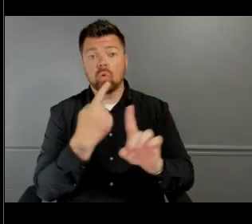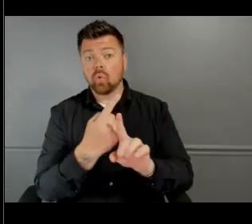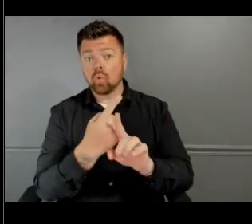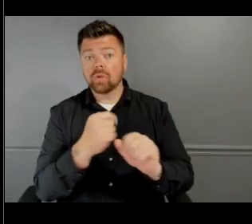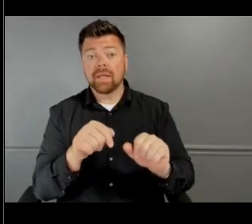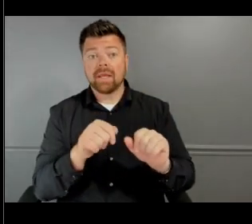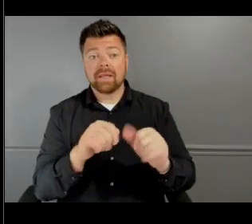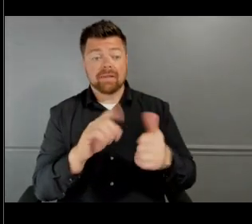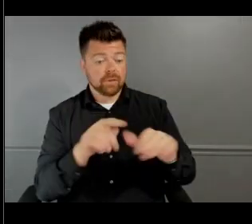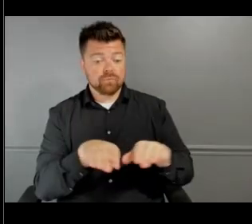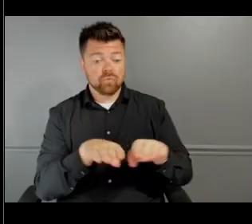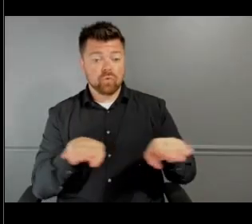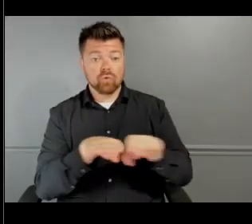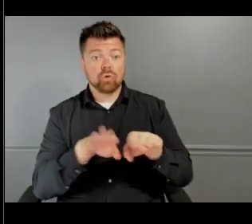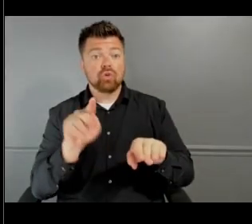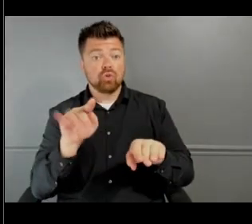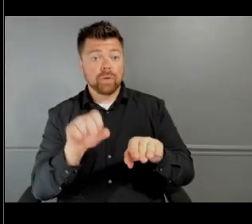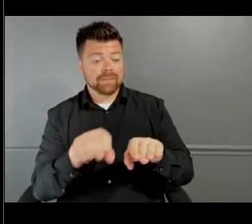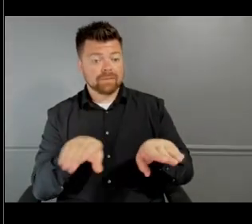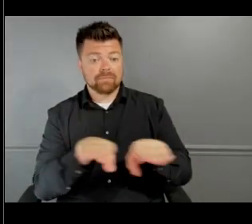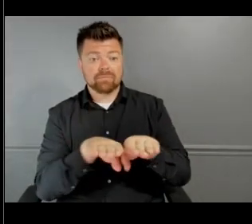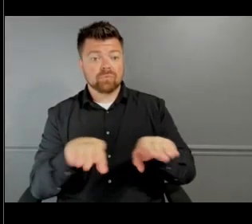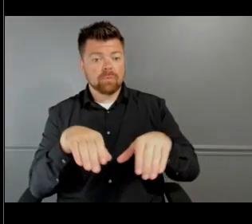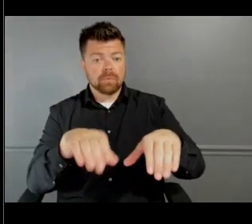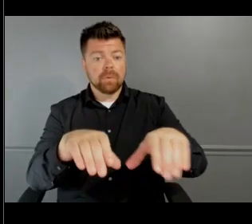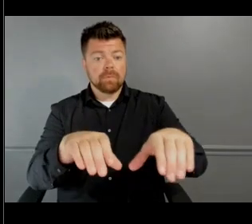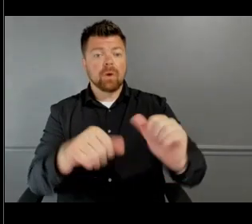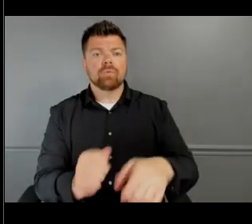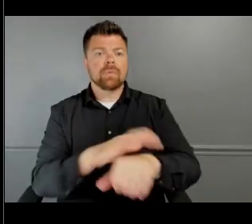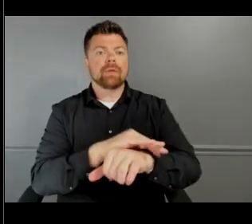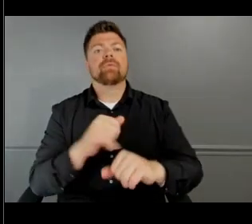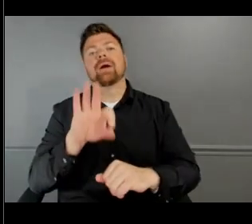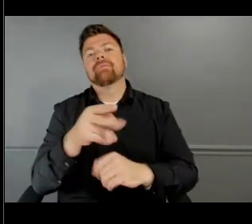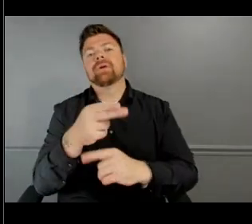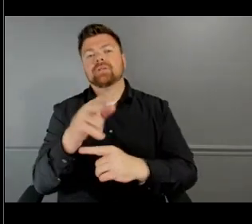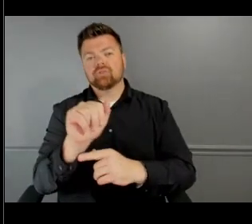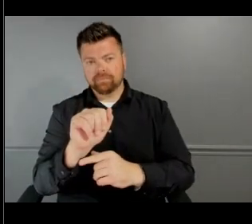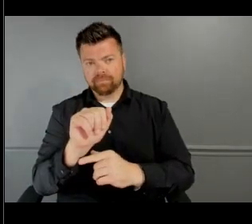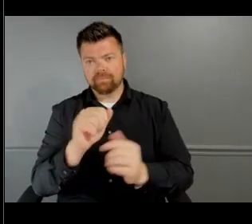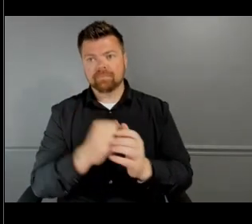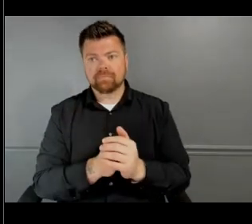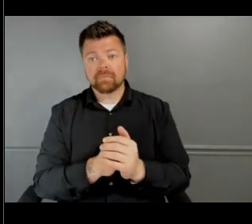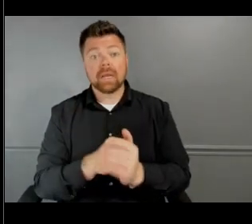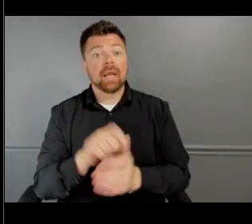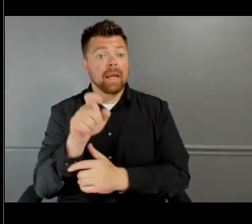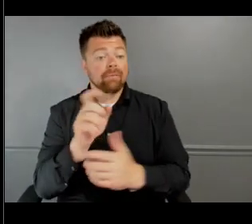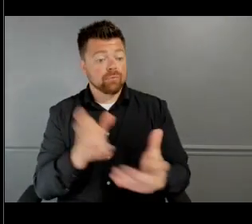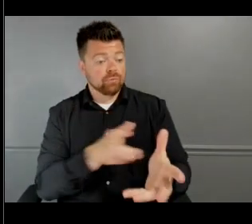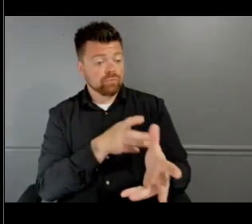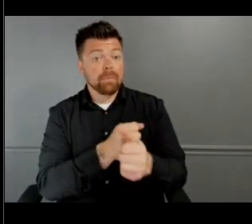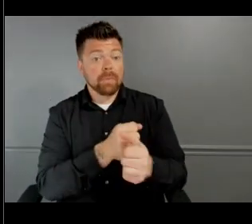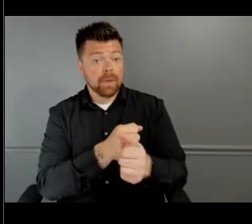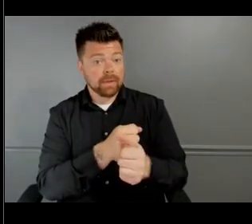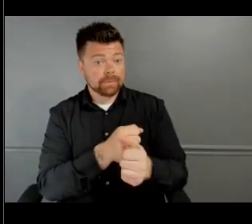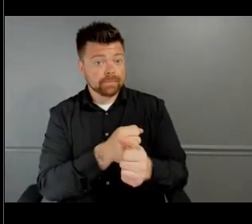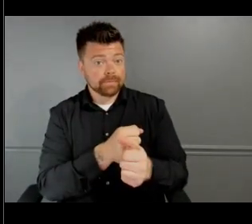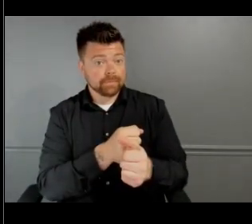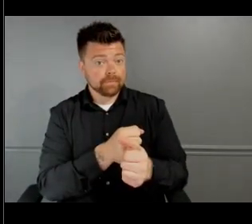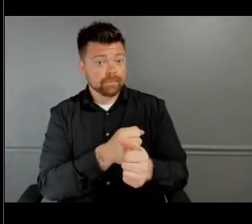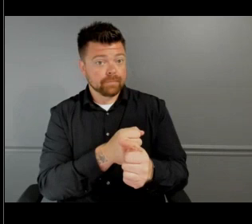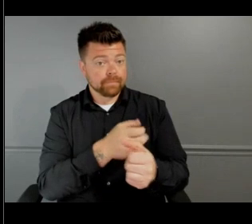floor units of the building are covered by the Fair Housing Act and have to comply with the design and